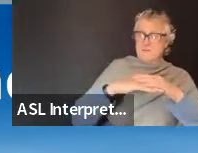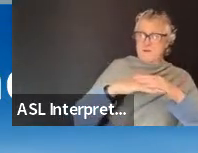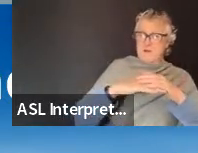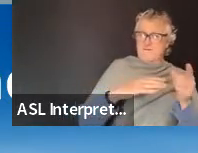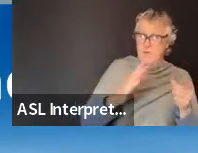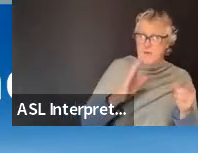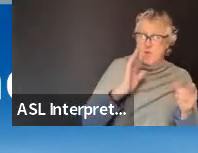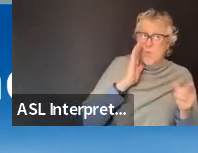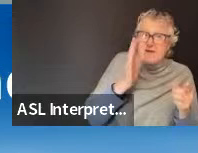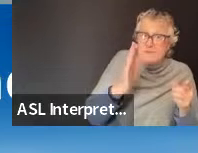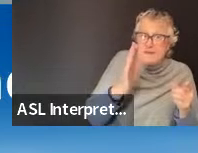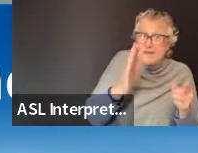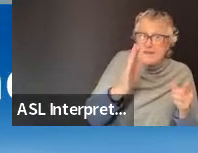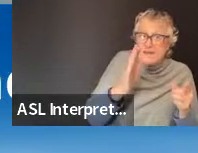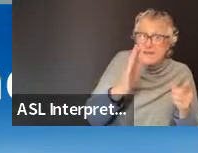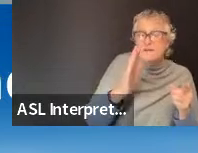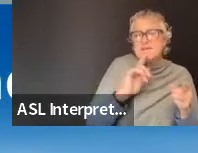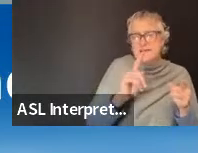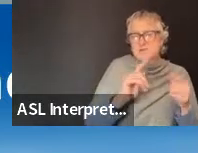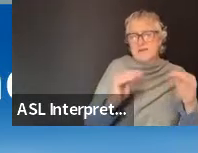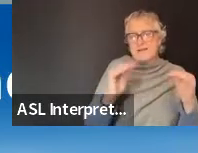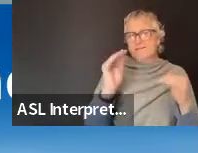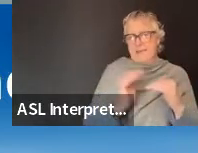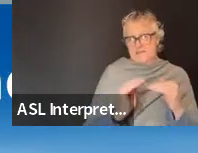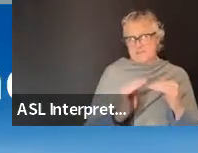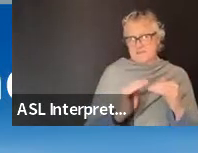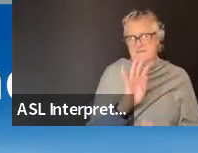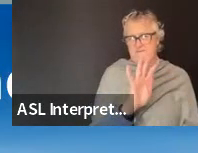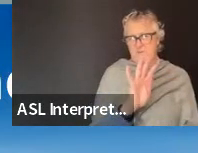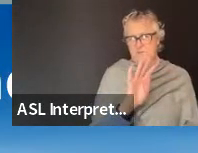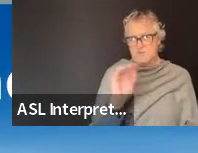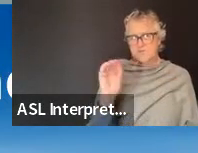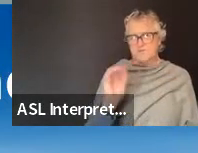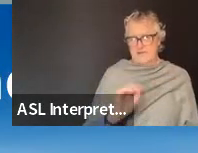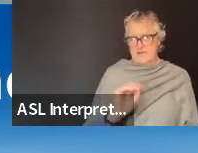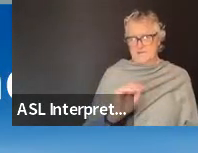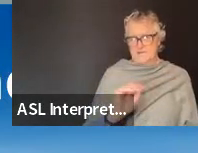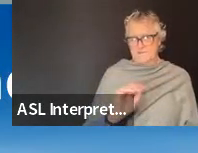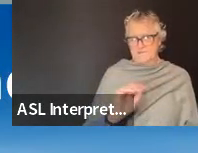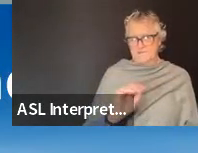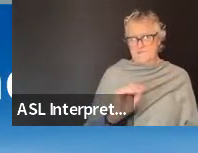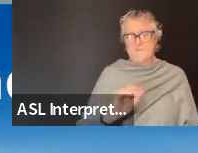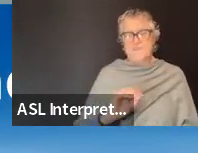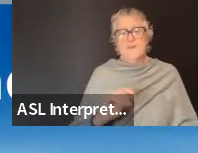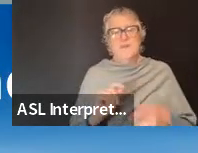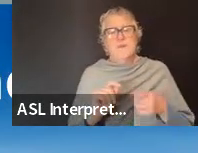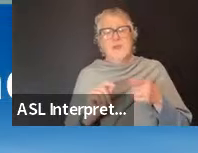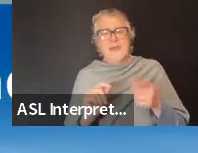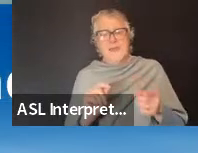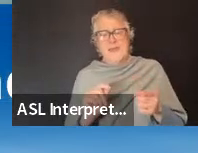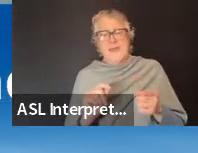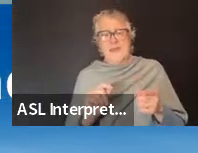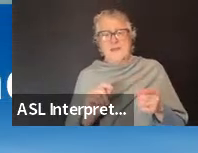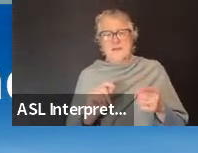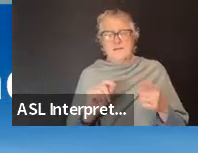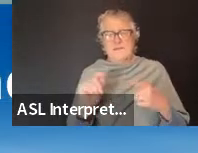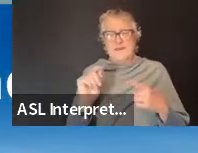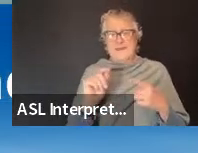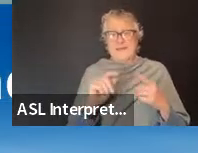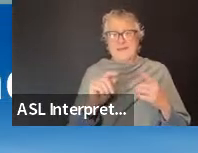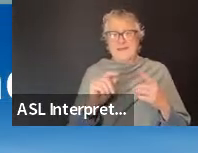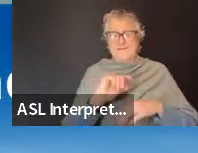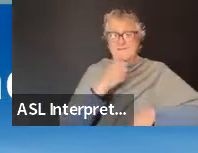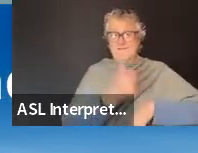the single level fixed span, as well as the single level movable span, their maximum grades would be 3%. So each of these options